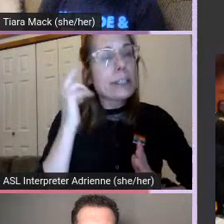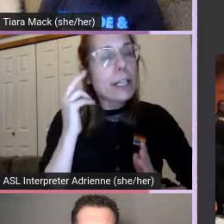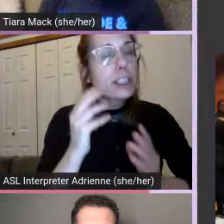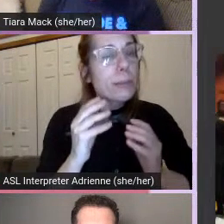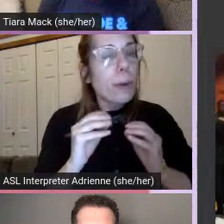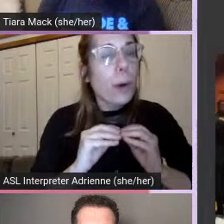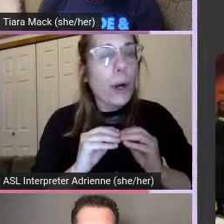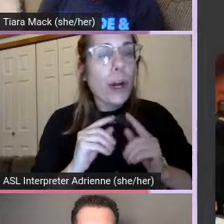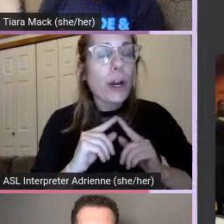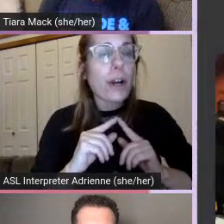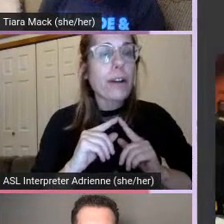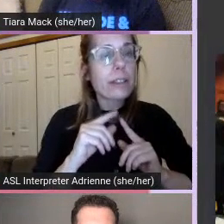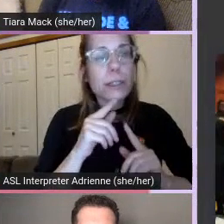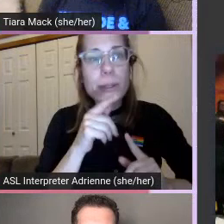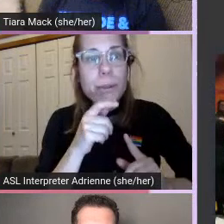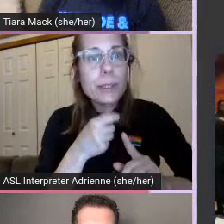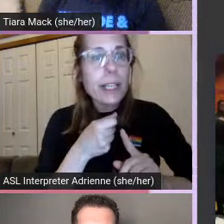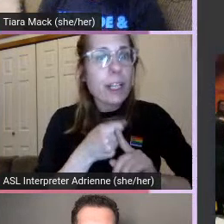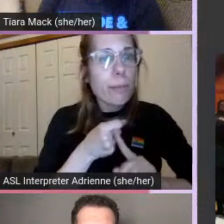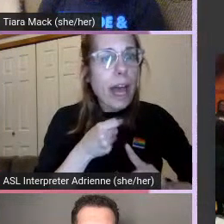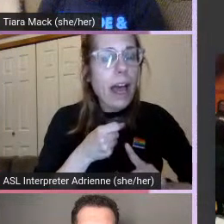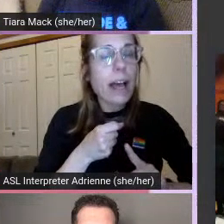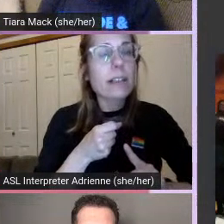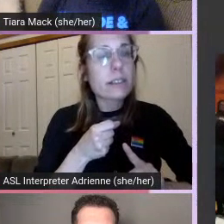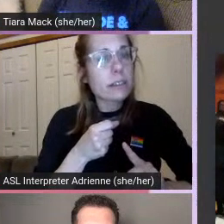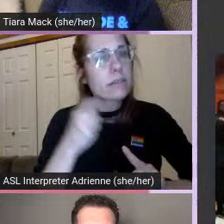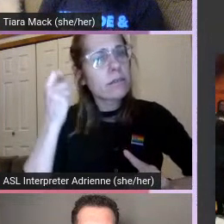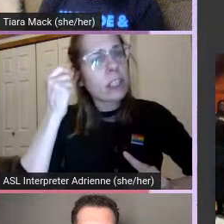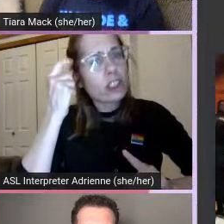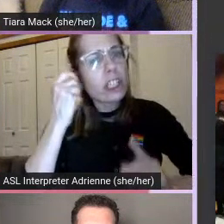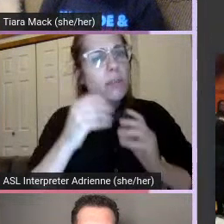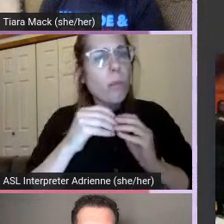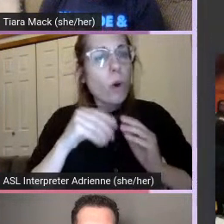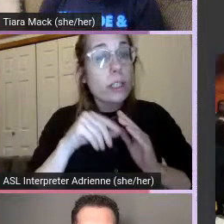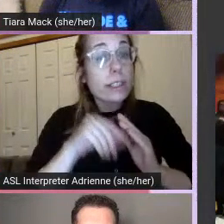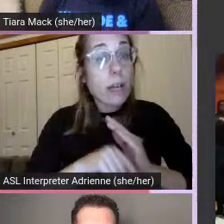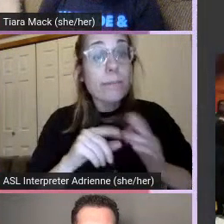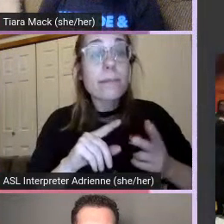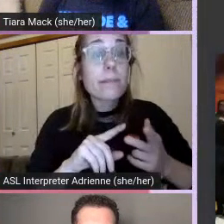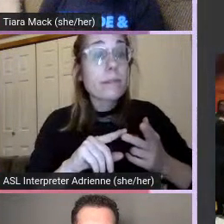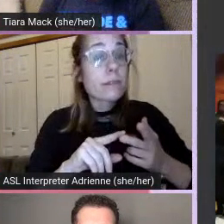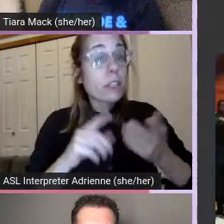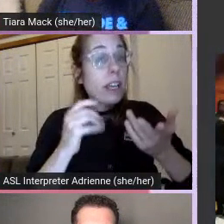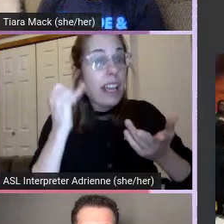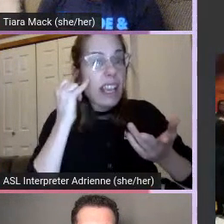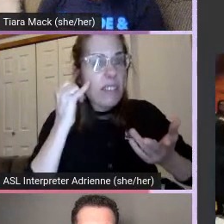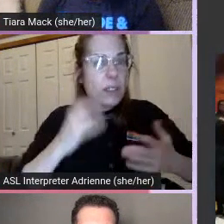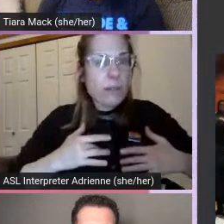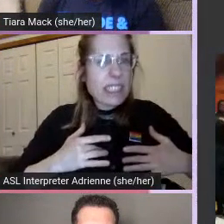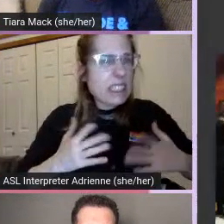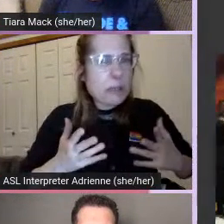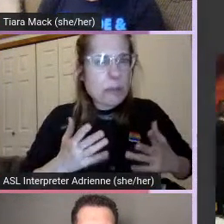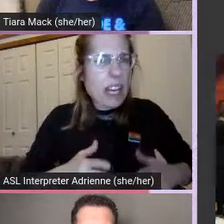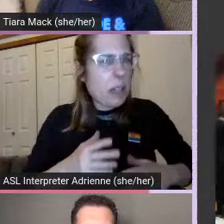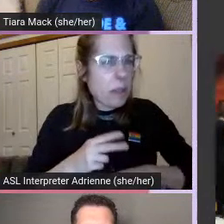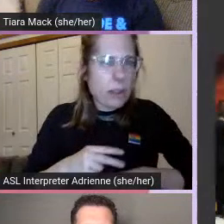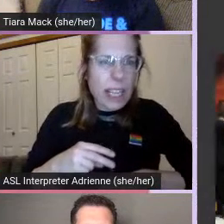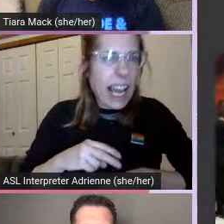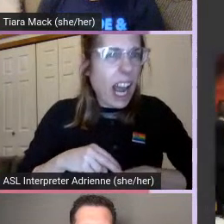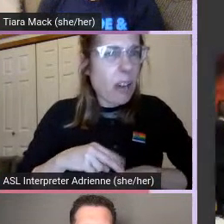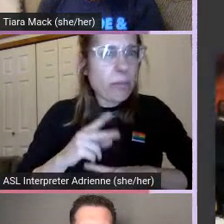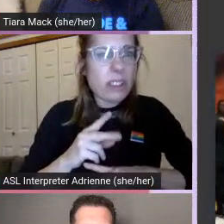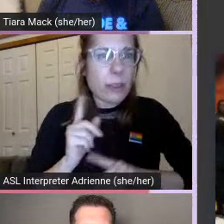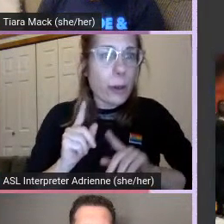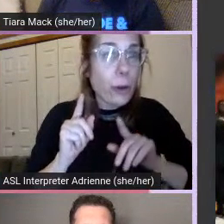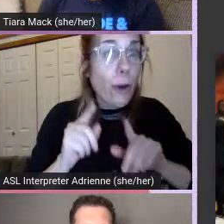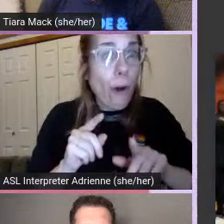who may be shy or who have limits on time is to submit written testimony. It's another really great way to show that folks